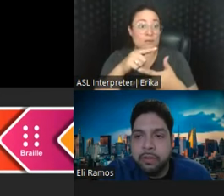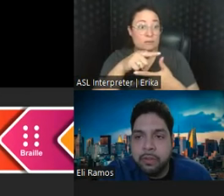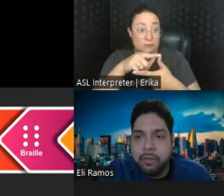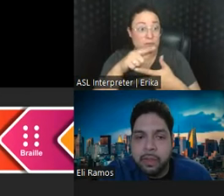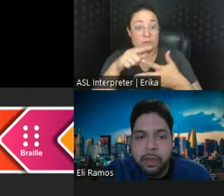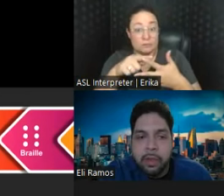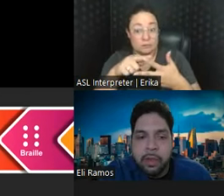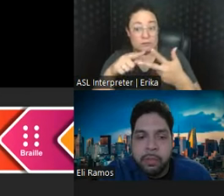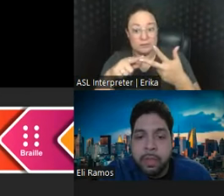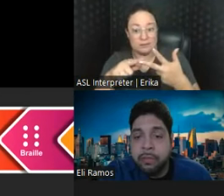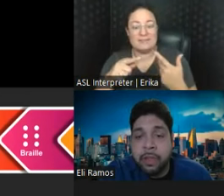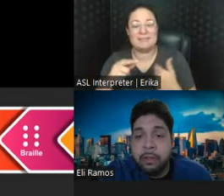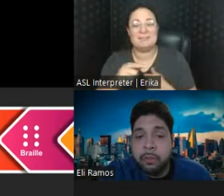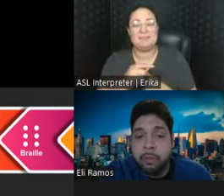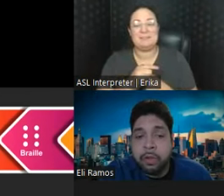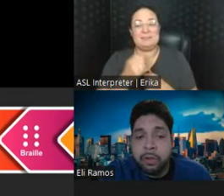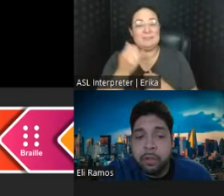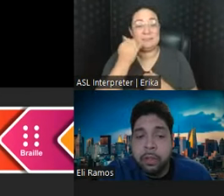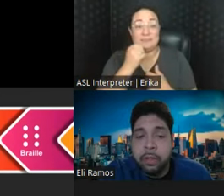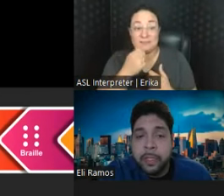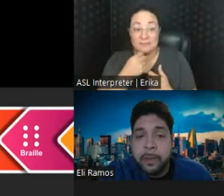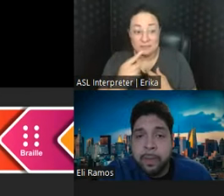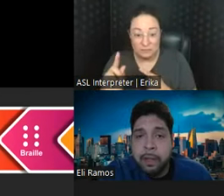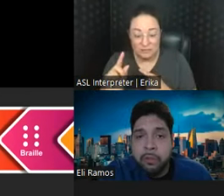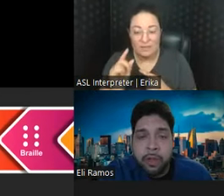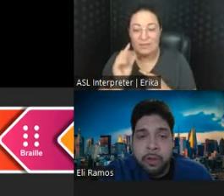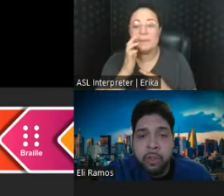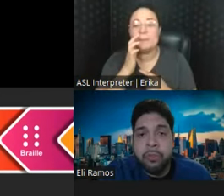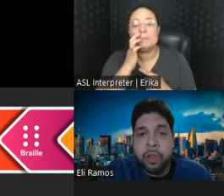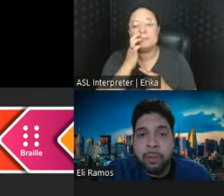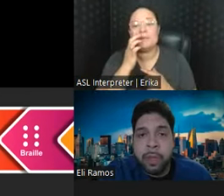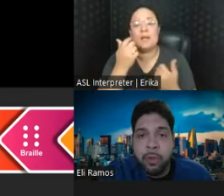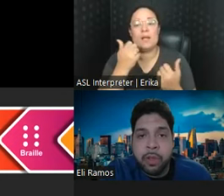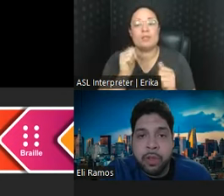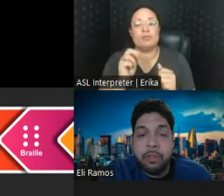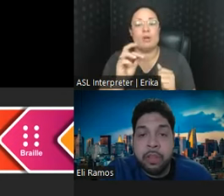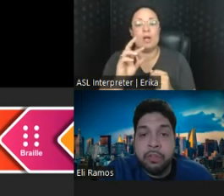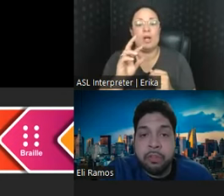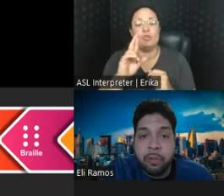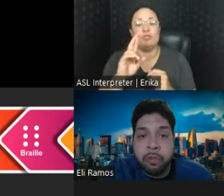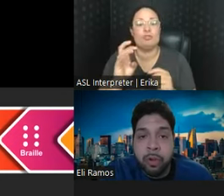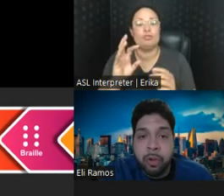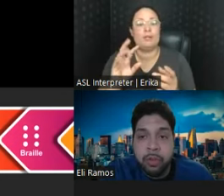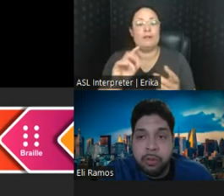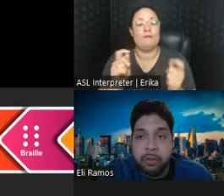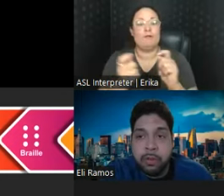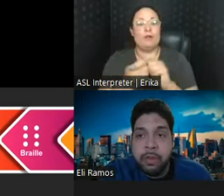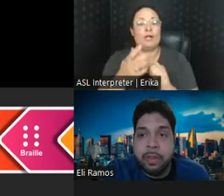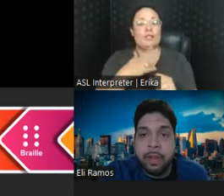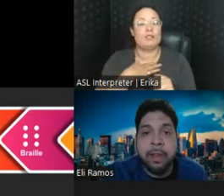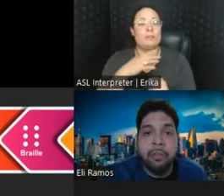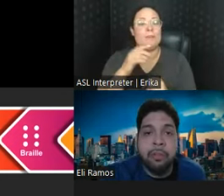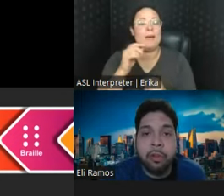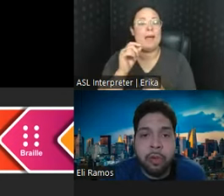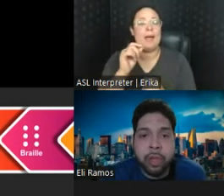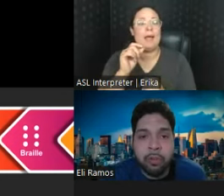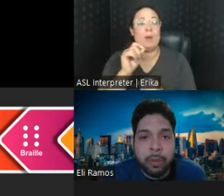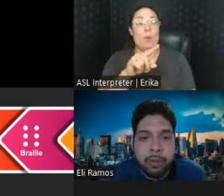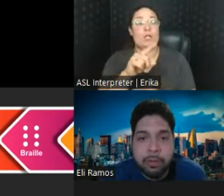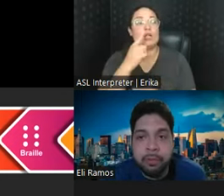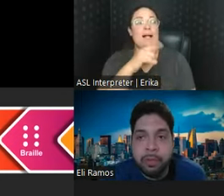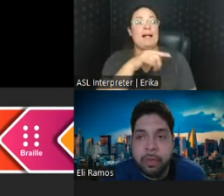the office. And if that doesn't work, I'll try to rephrase my question as a yes or no question. That allows for a